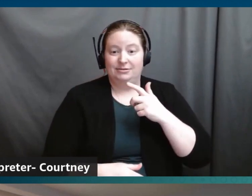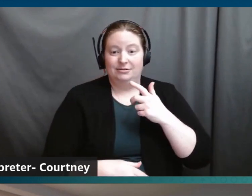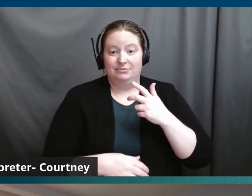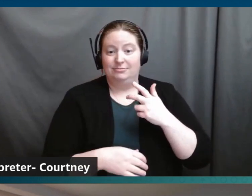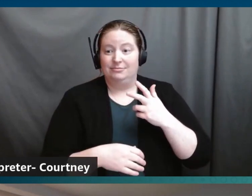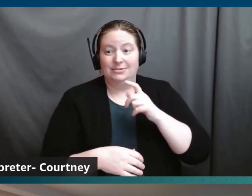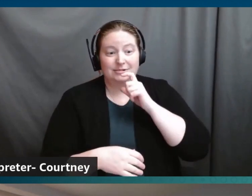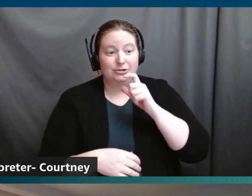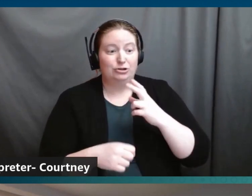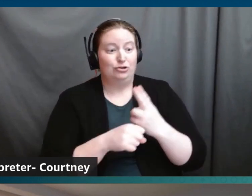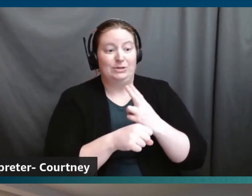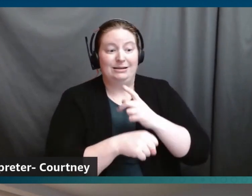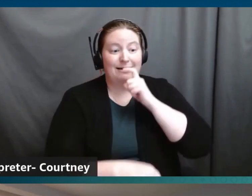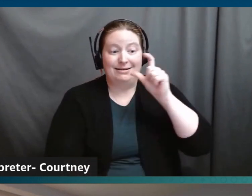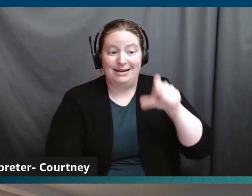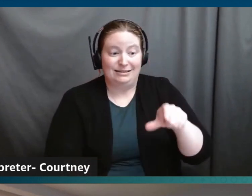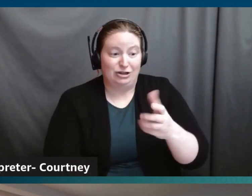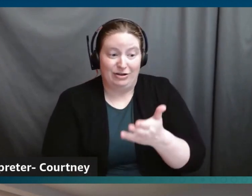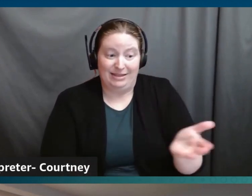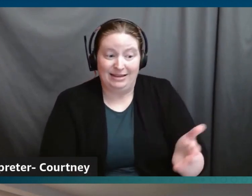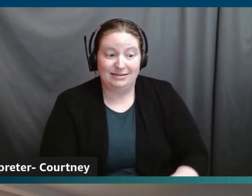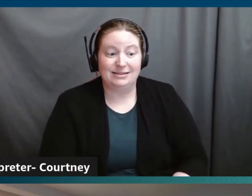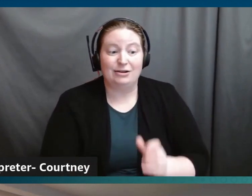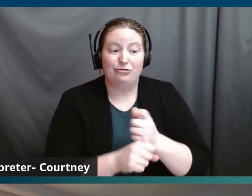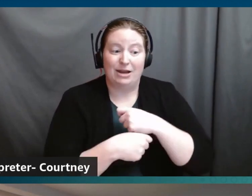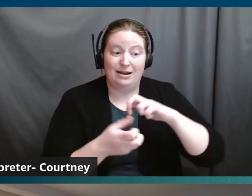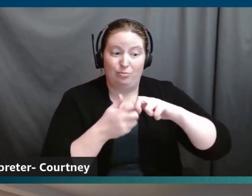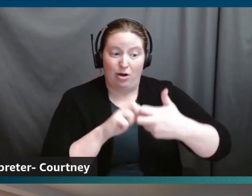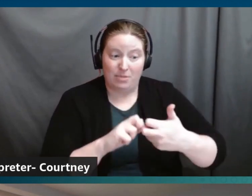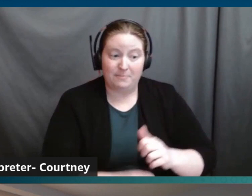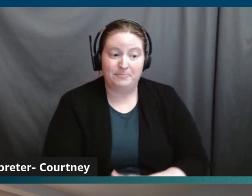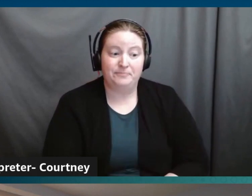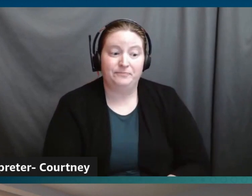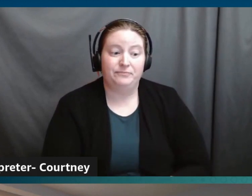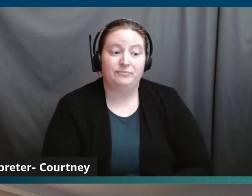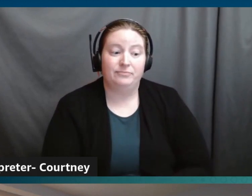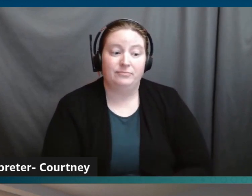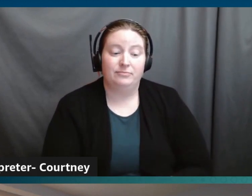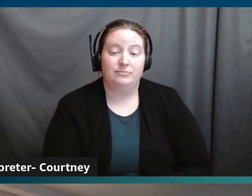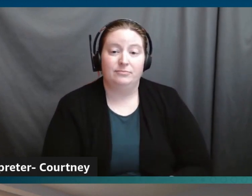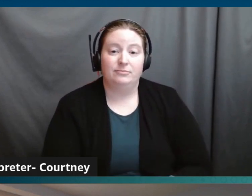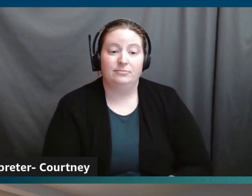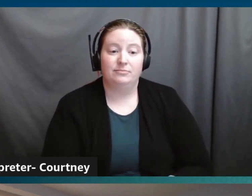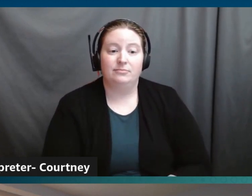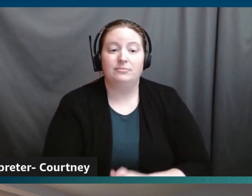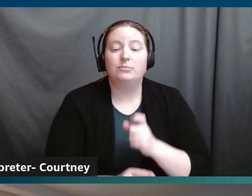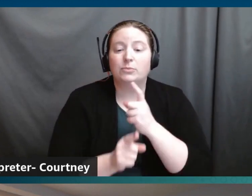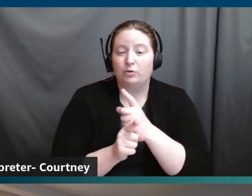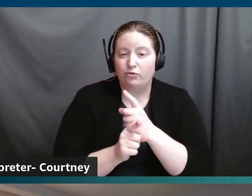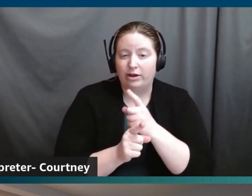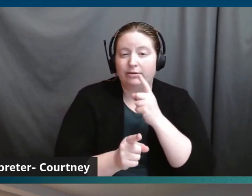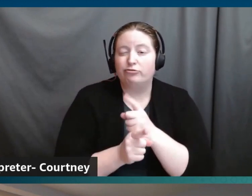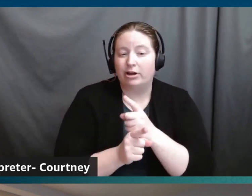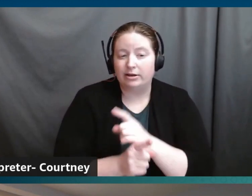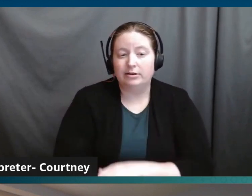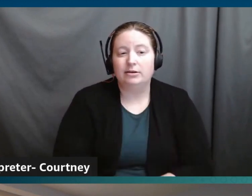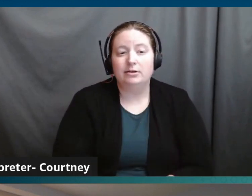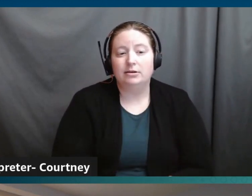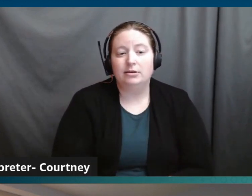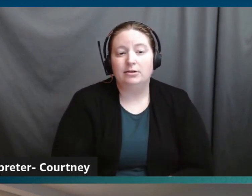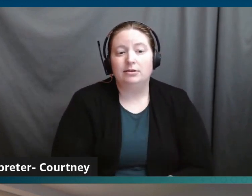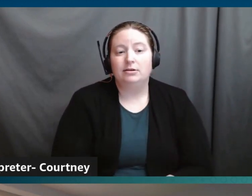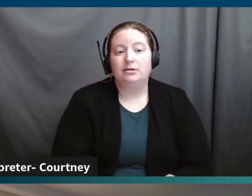things in here that create a problem, and that's a circular economy. So right, yeah, and look, it goes